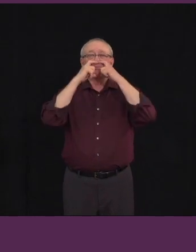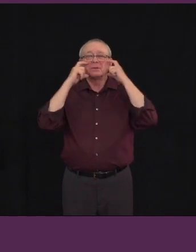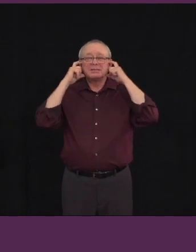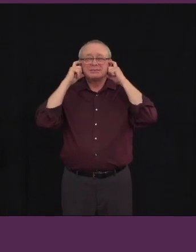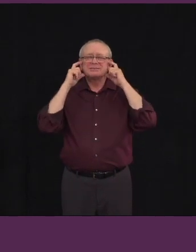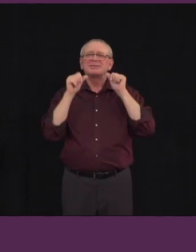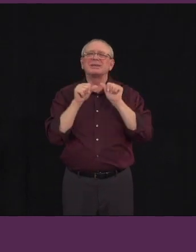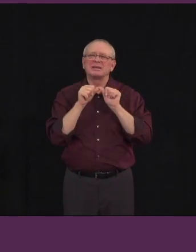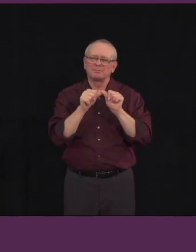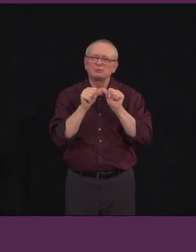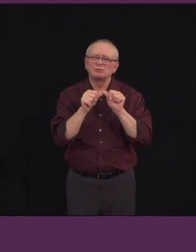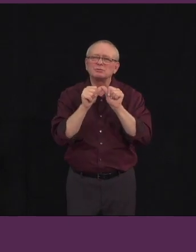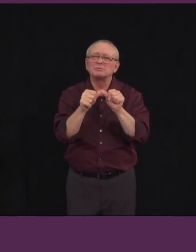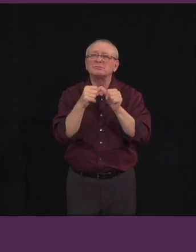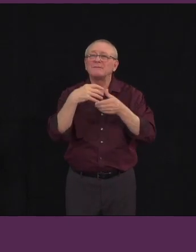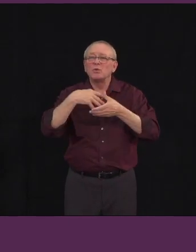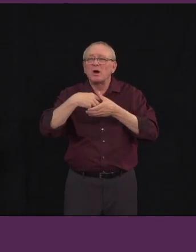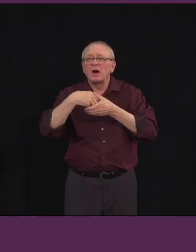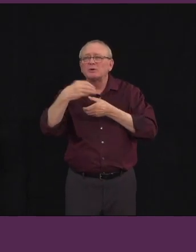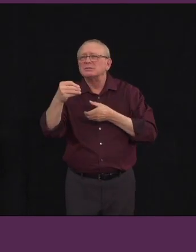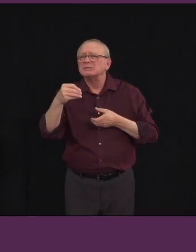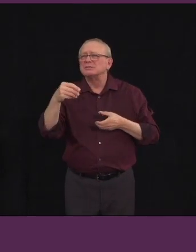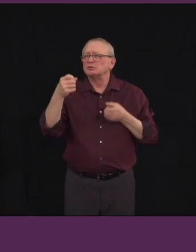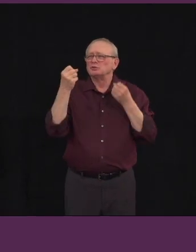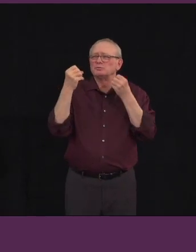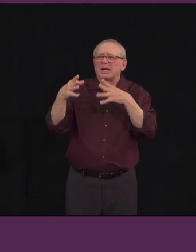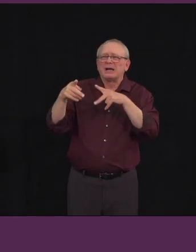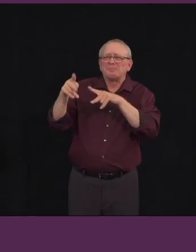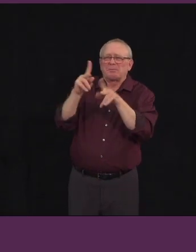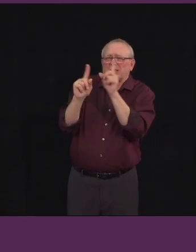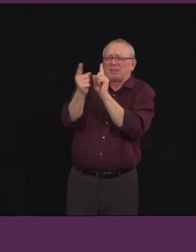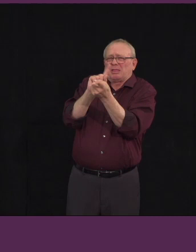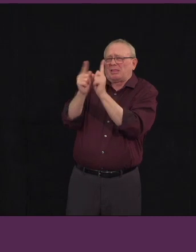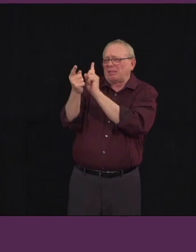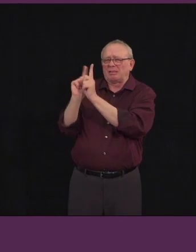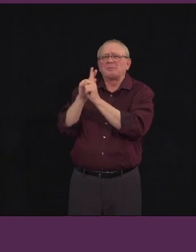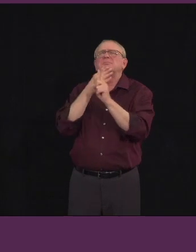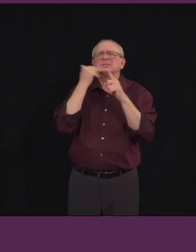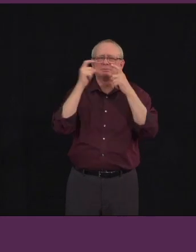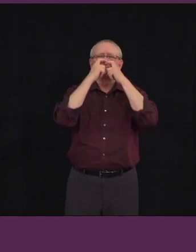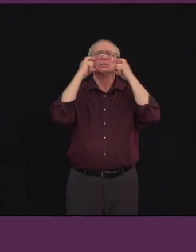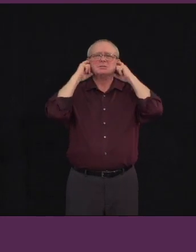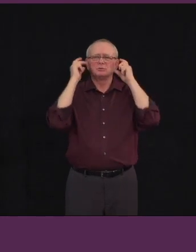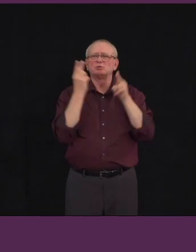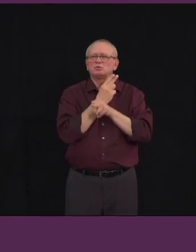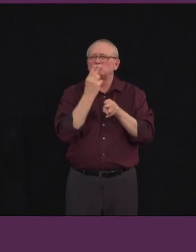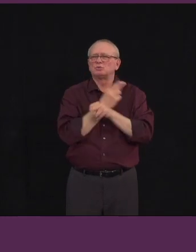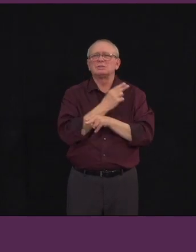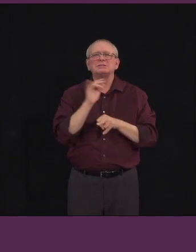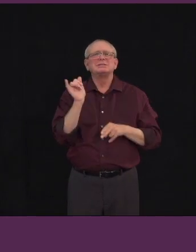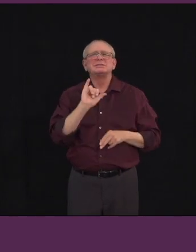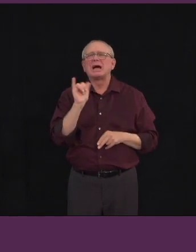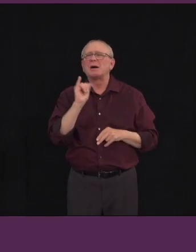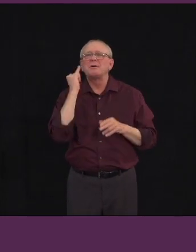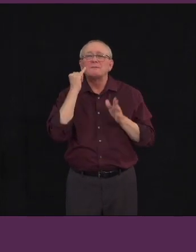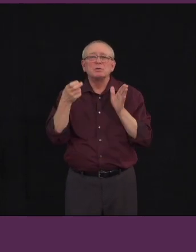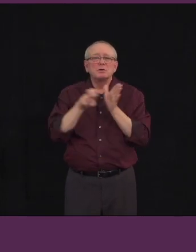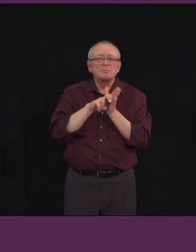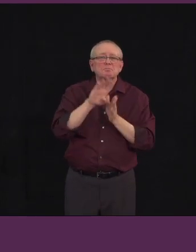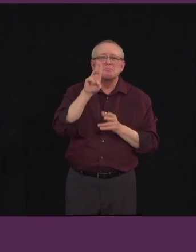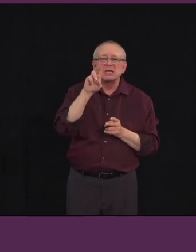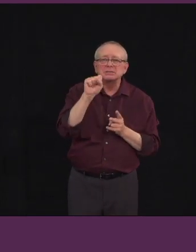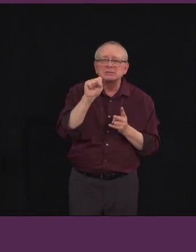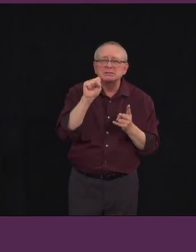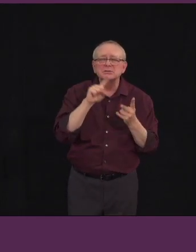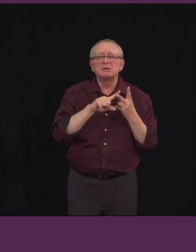distancing, as I said before, like on mass transit. And on that point, I can inform Albertans that the government of Alberta has